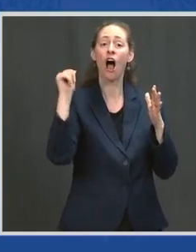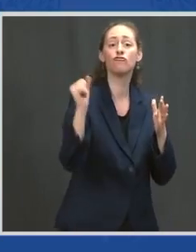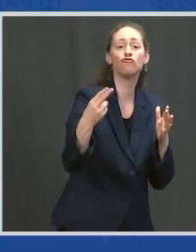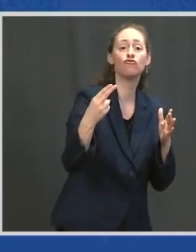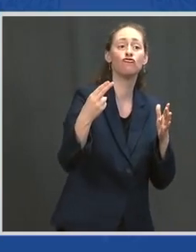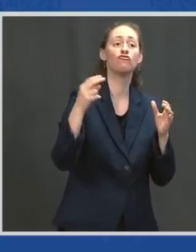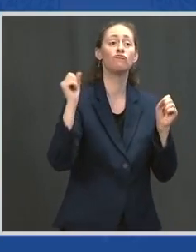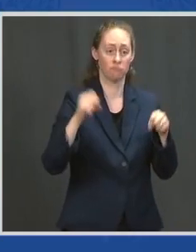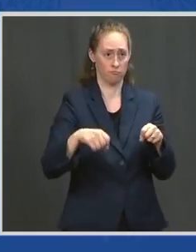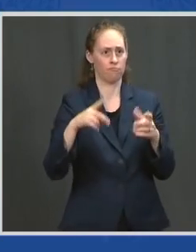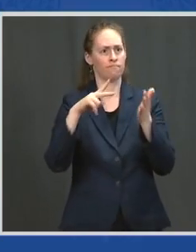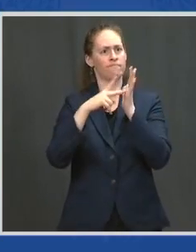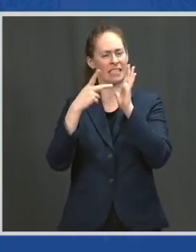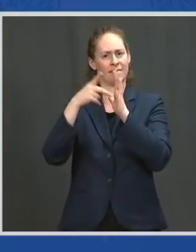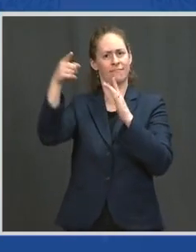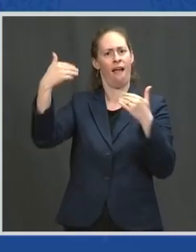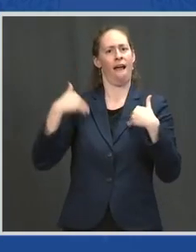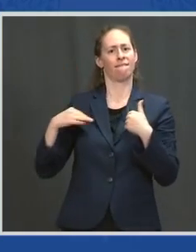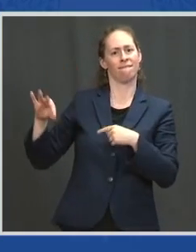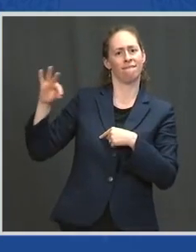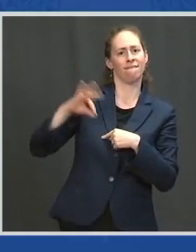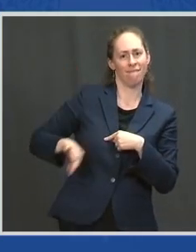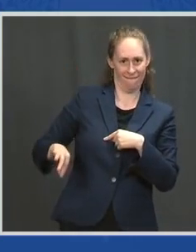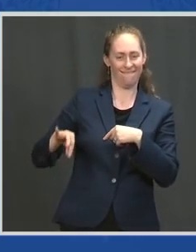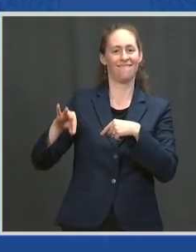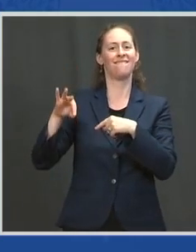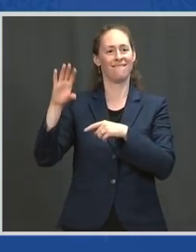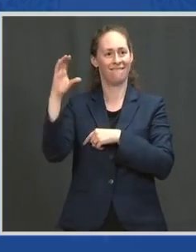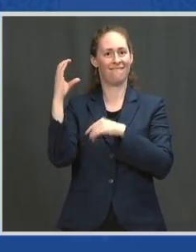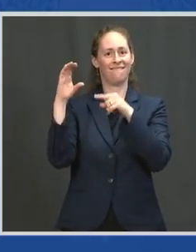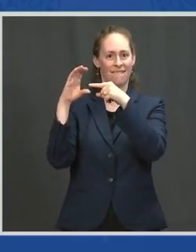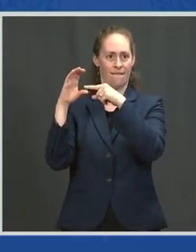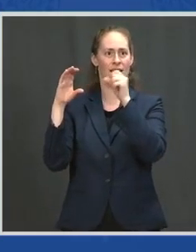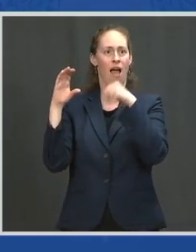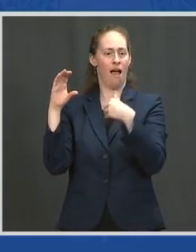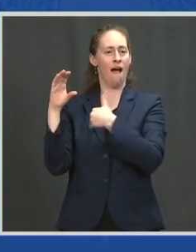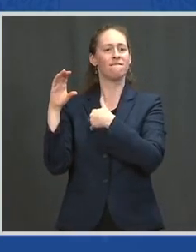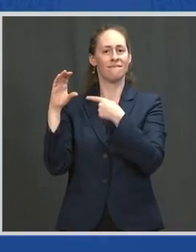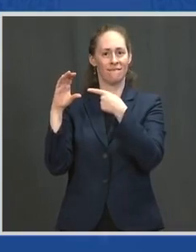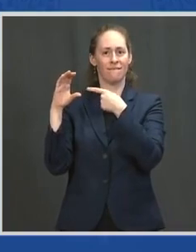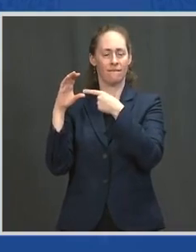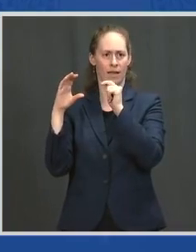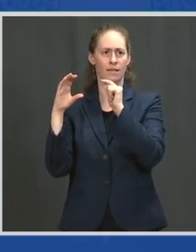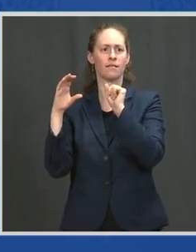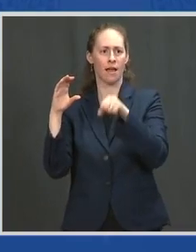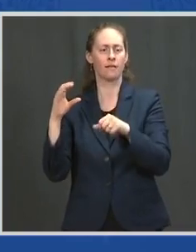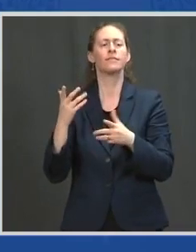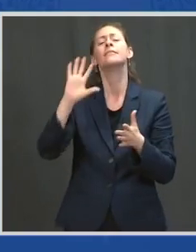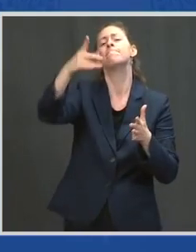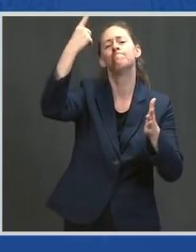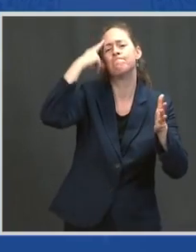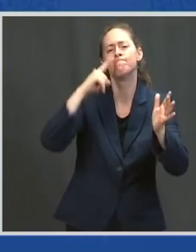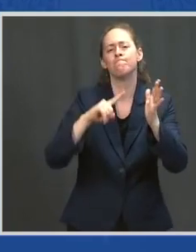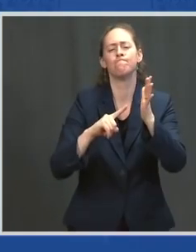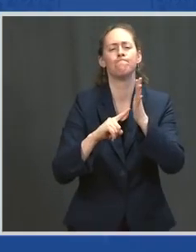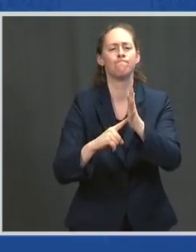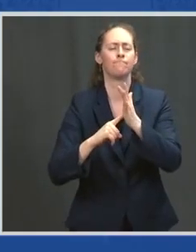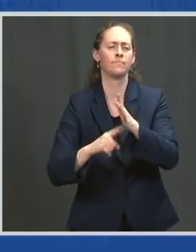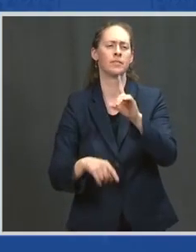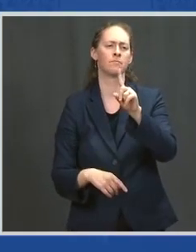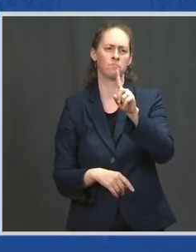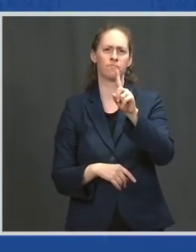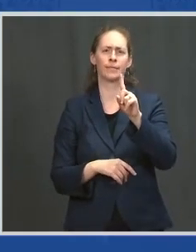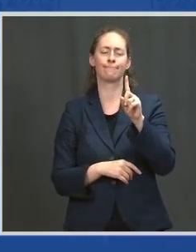million. But if, God forbid, on the way, go back to where I was, on the way to where we're talking about, on the way